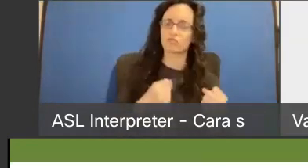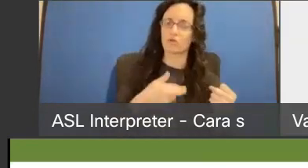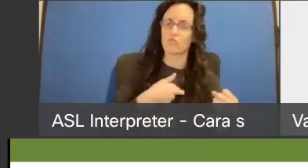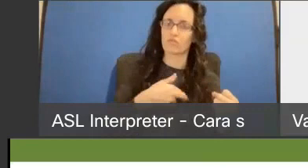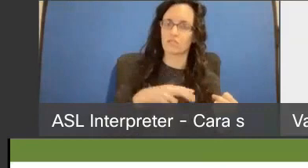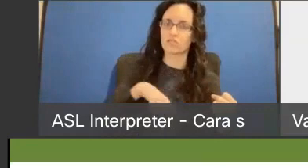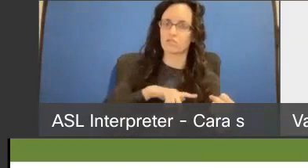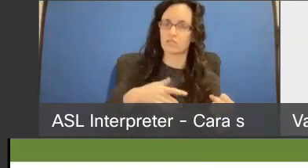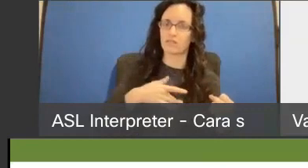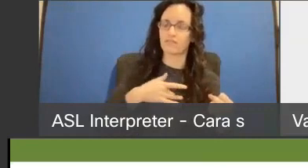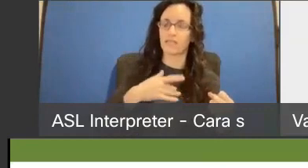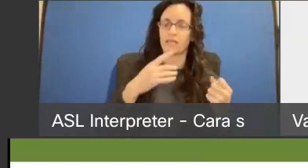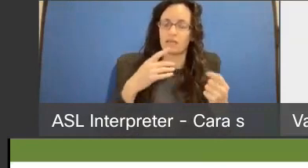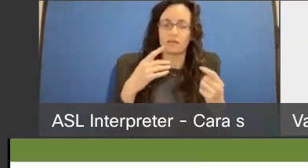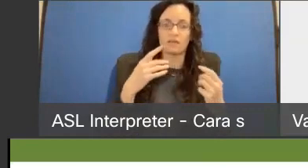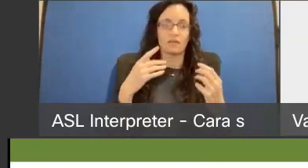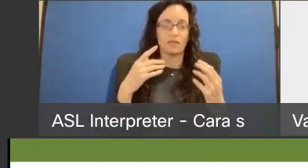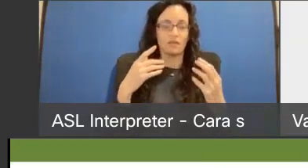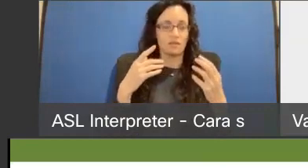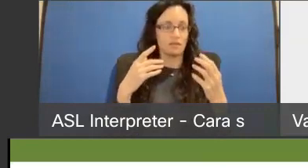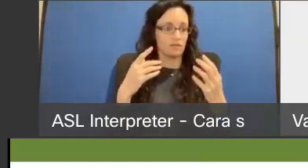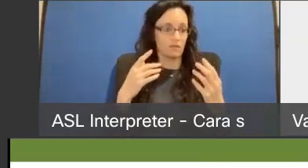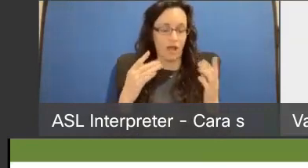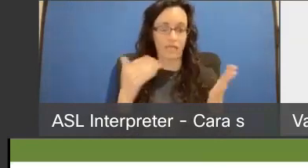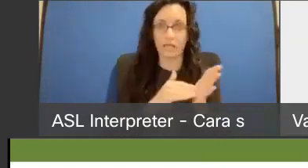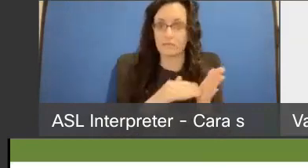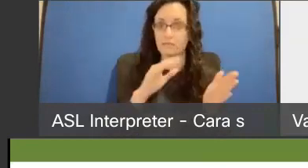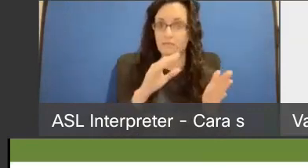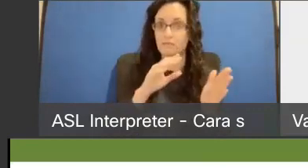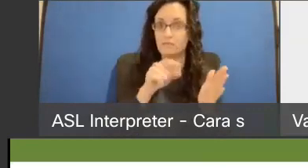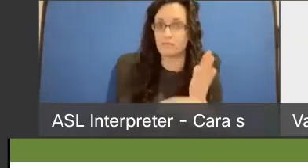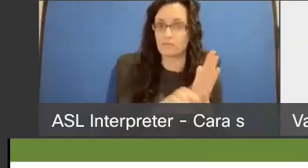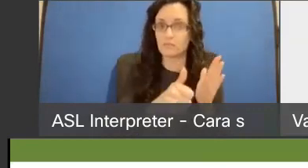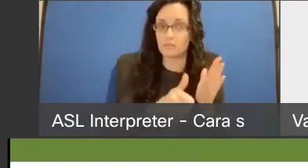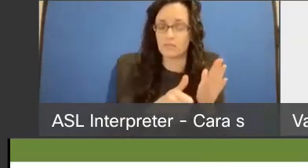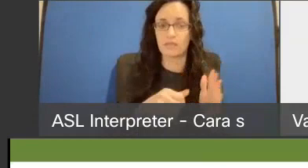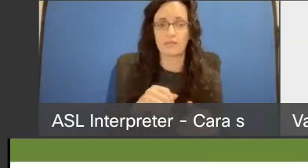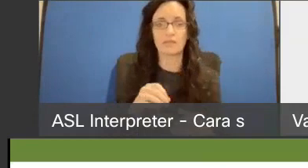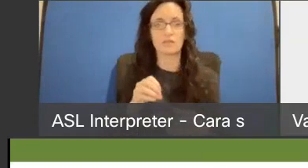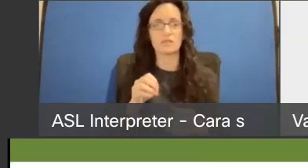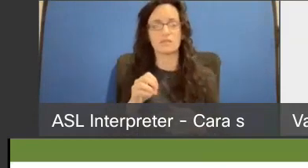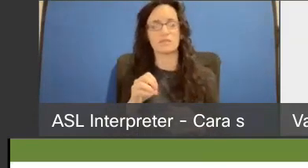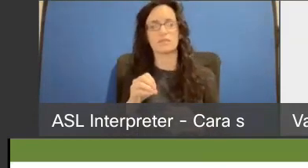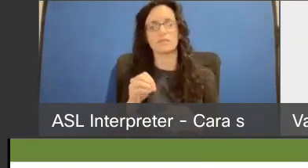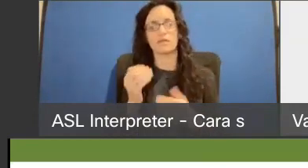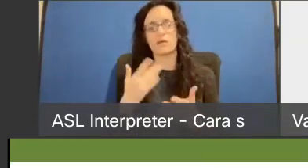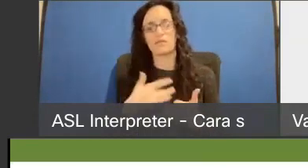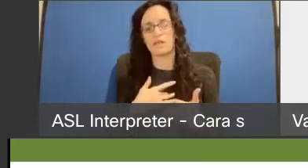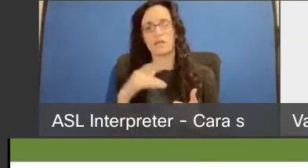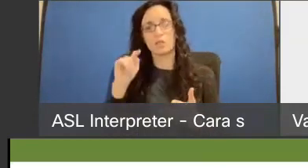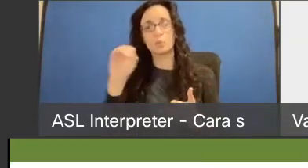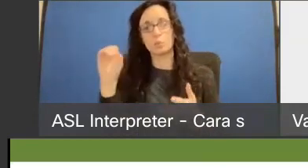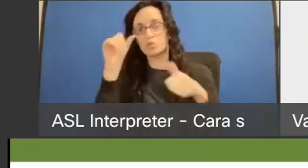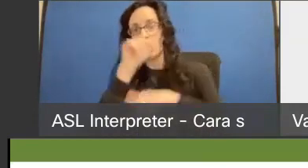suicide, having a lot of good supports around, being slowed down means like too drunk, too high, too depressed to actually act on